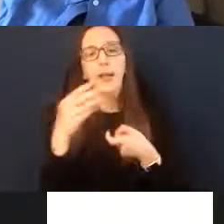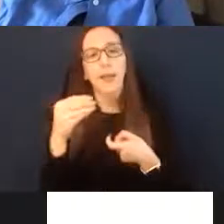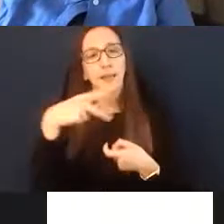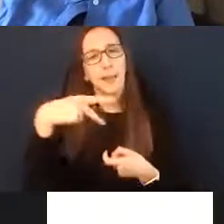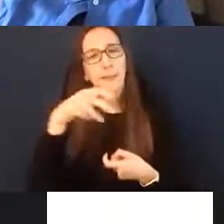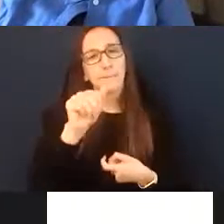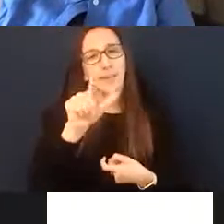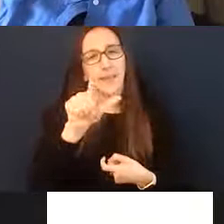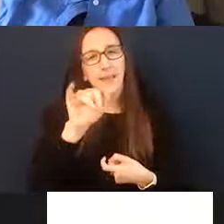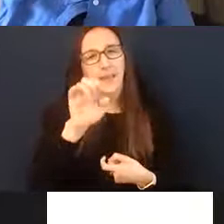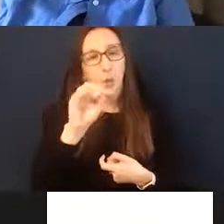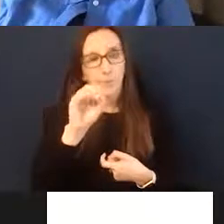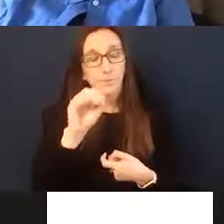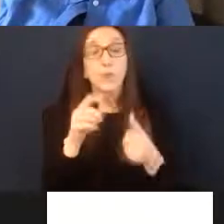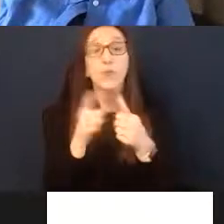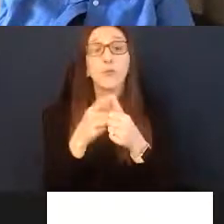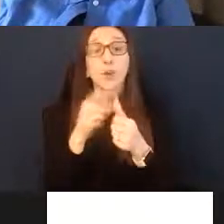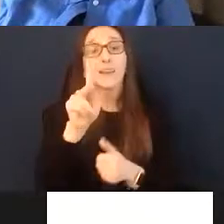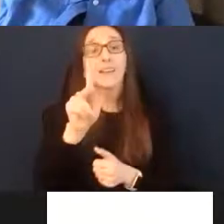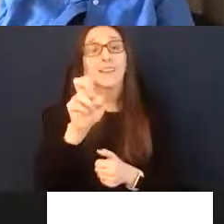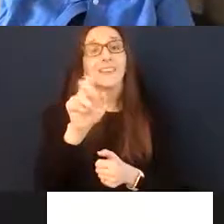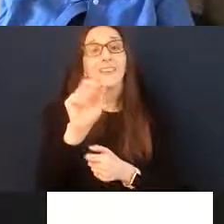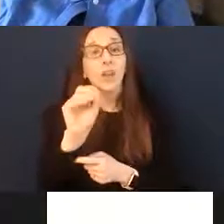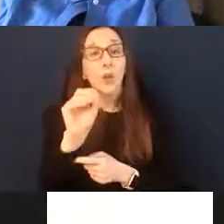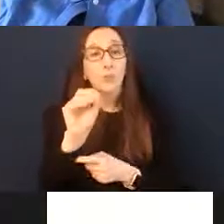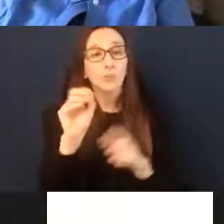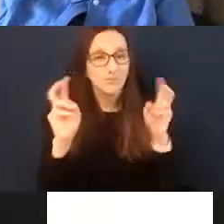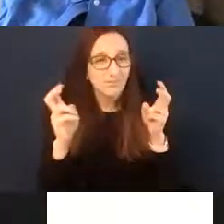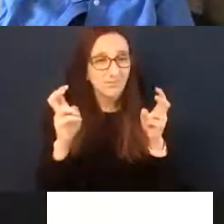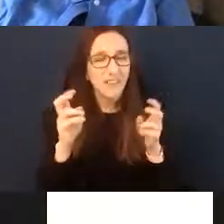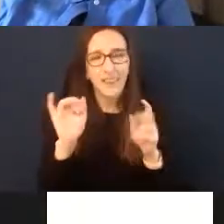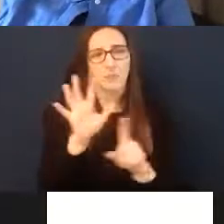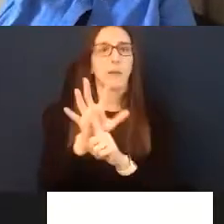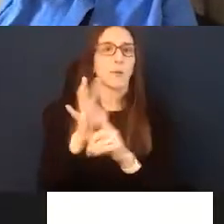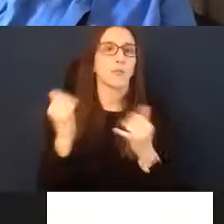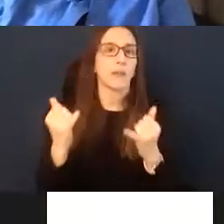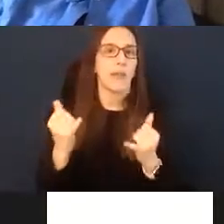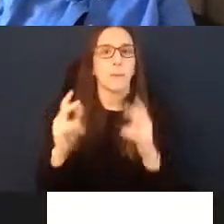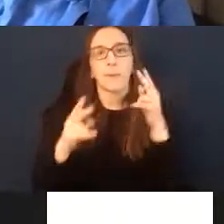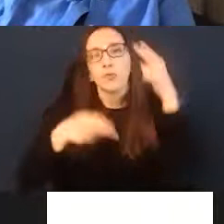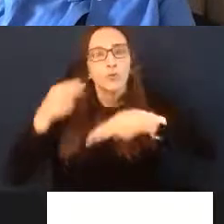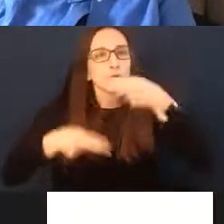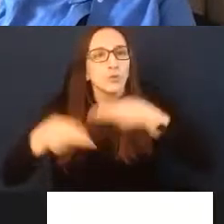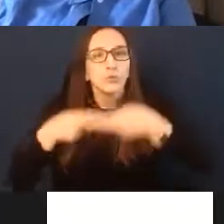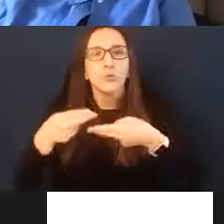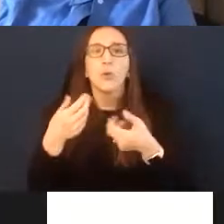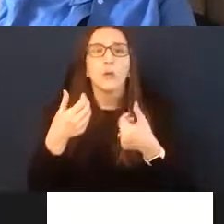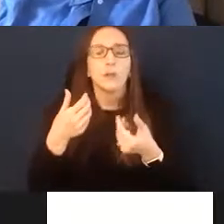think, the most popular one, the ketogenic diet, commonly known as the keto diet.